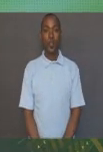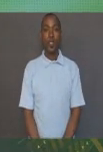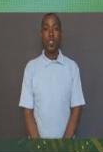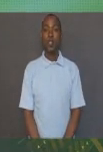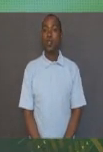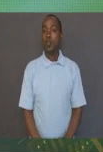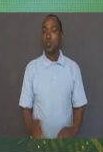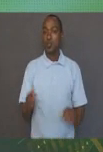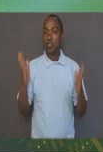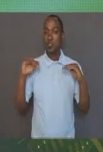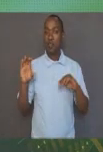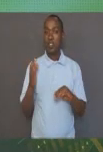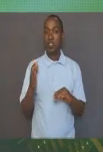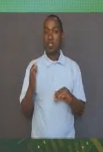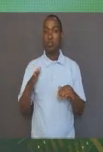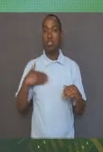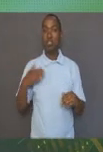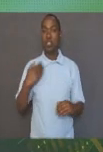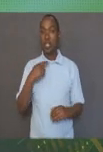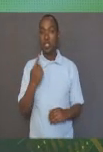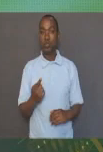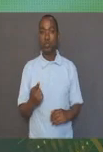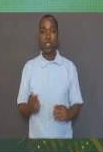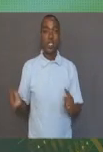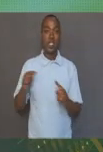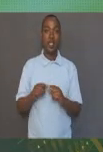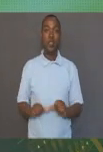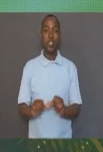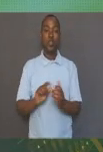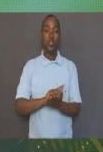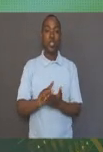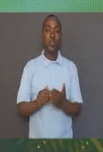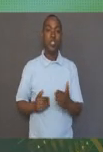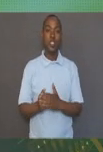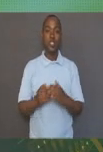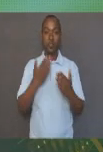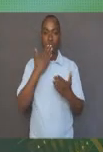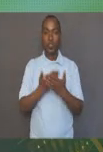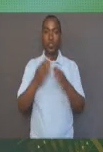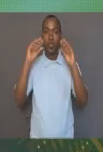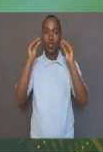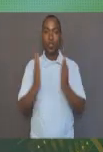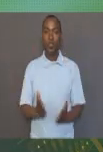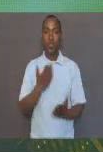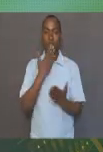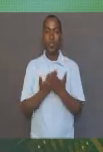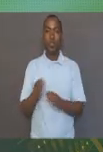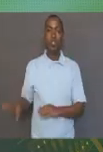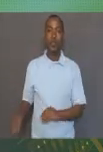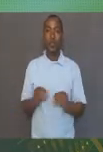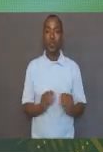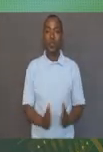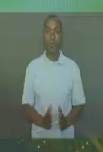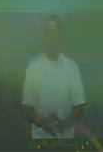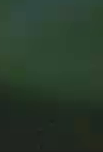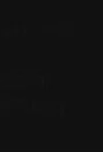lesson. Until next time, thank you, teacher. Thank you, students.